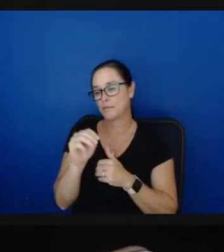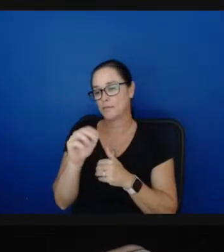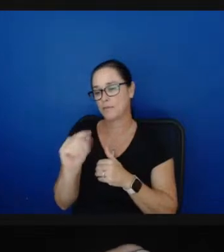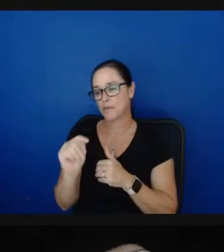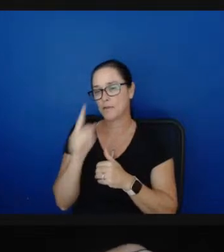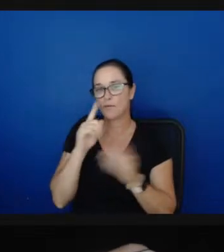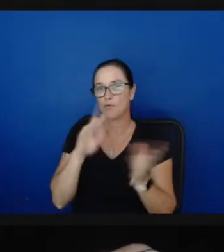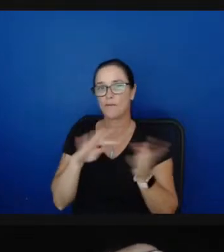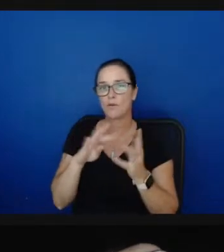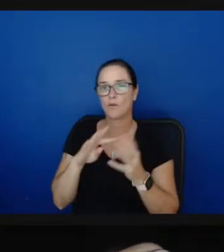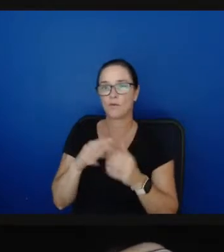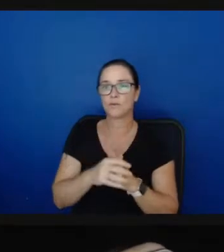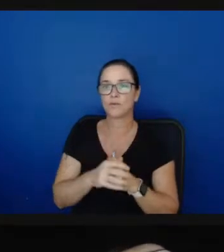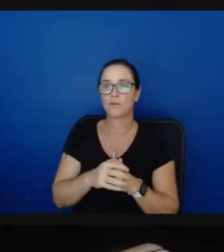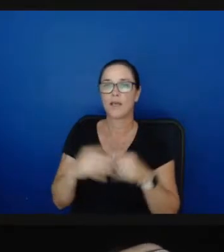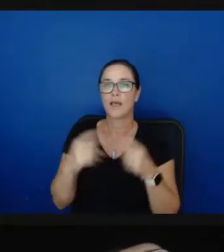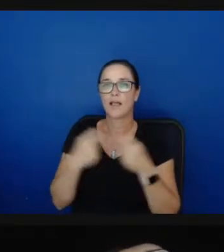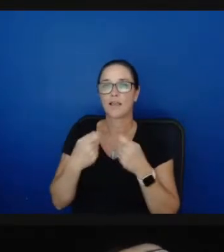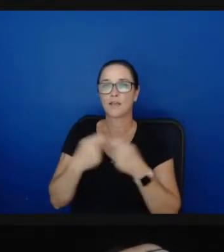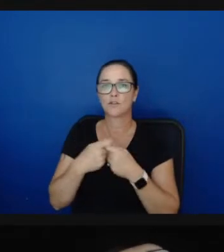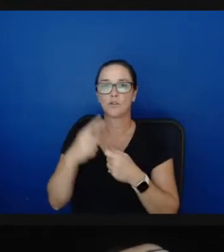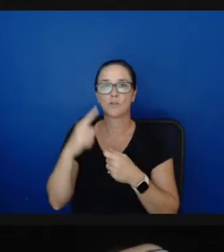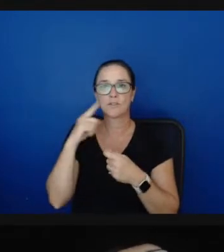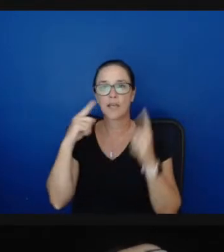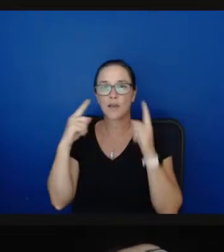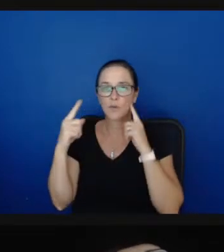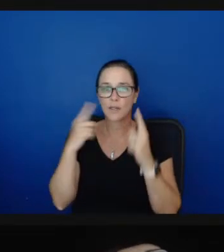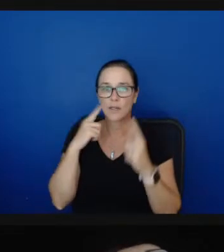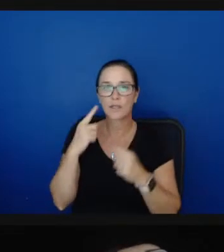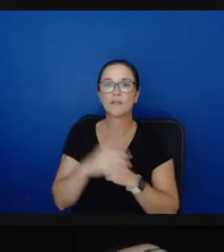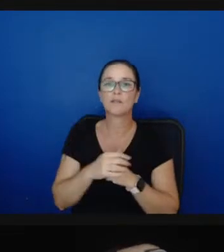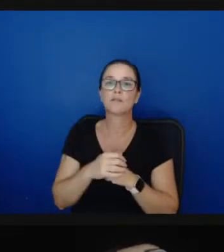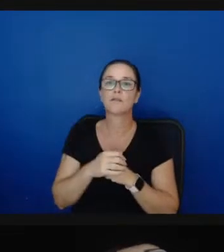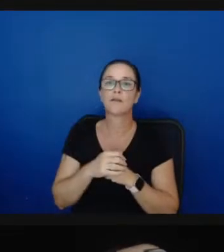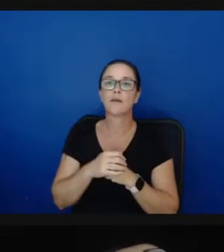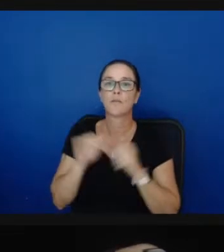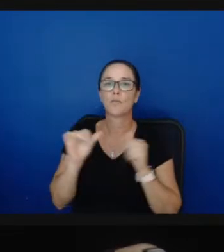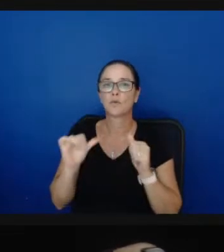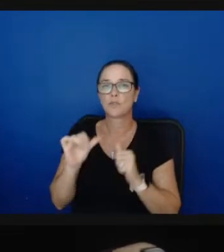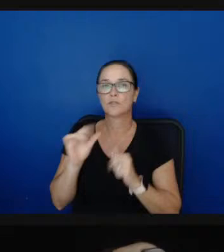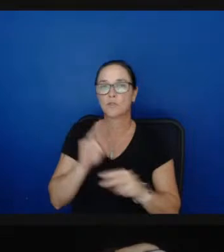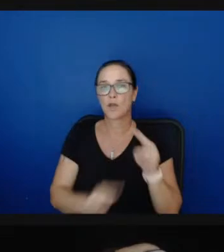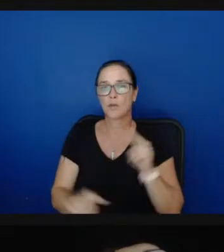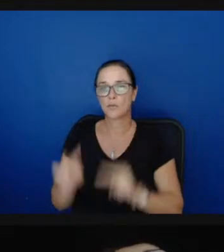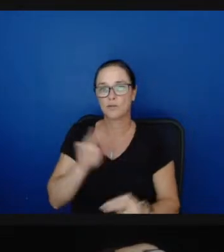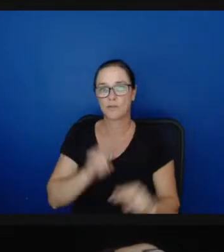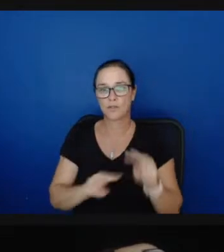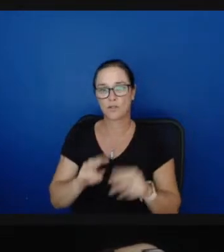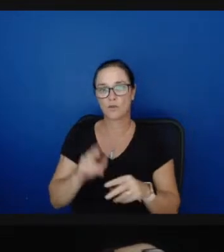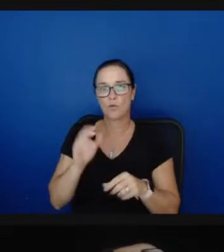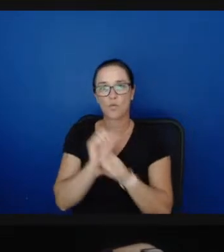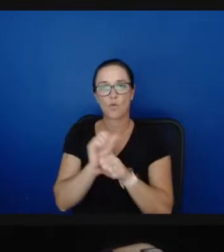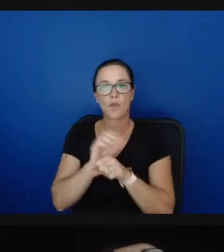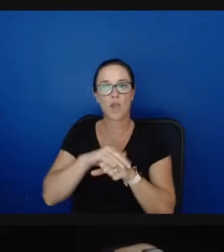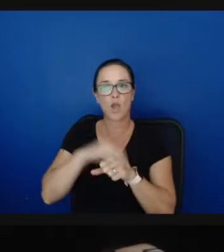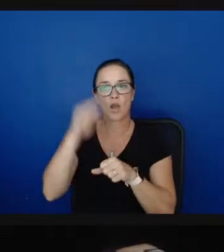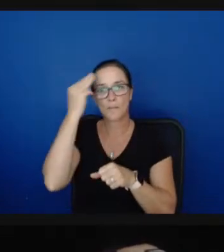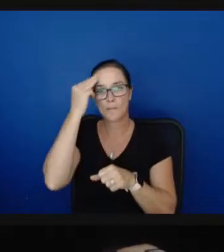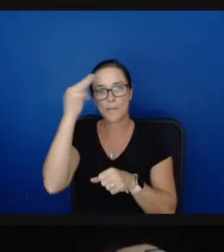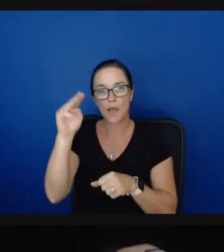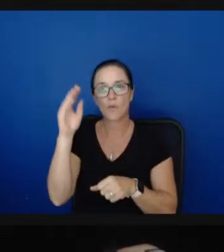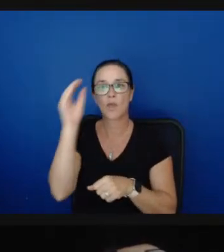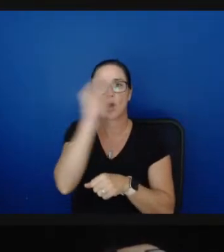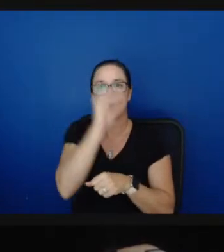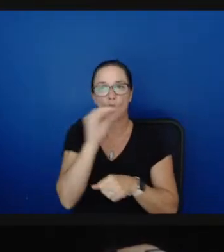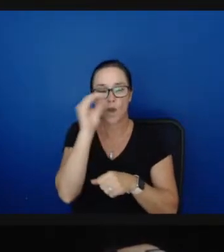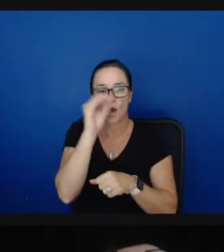electrical soundings, potential observations. He's working on Hawaii, on Maui, on Oahu. He actually